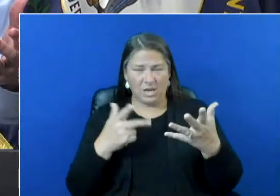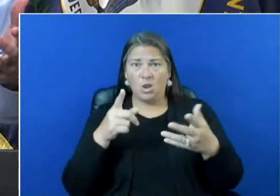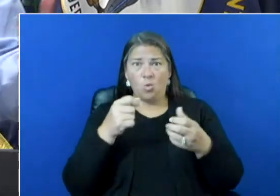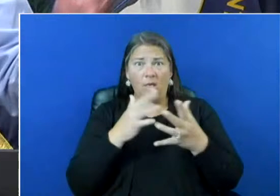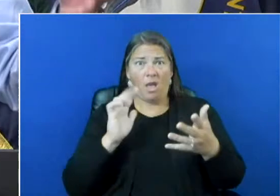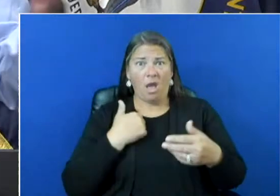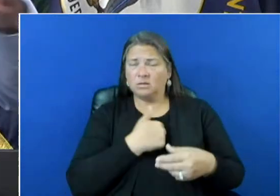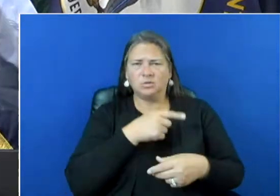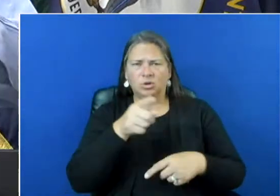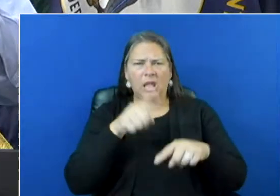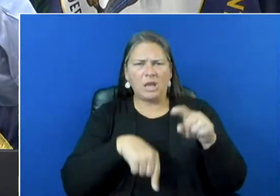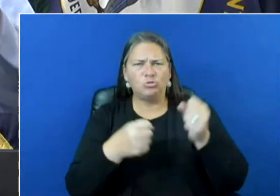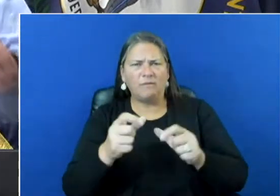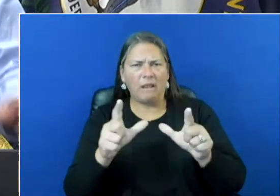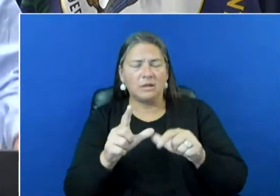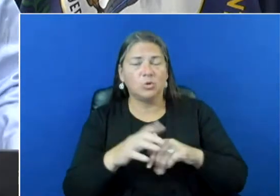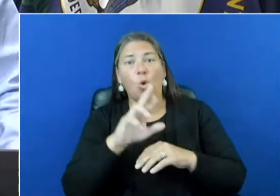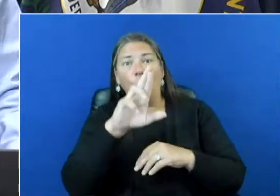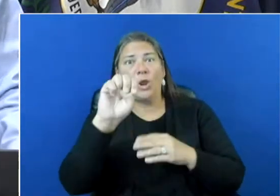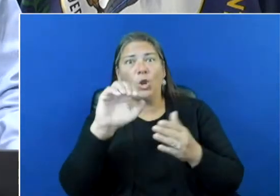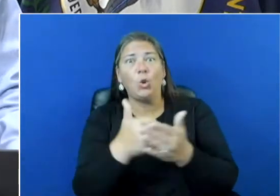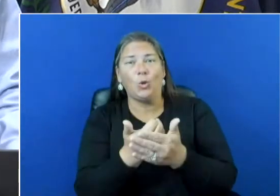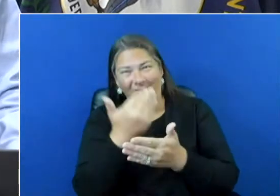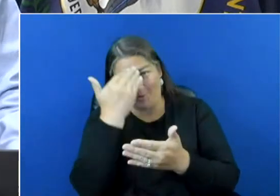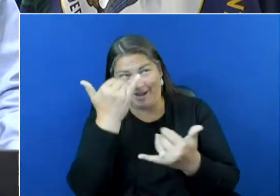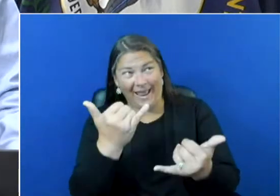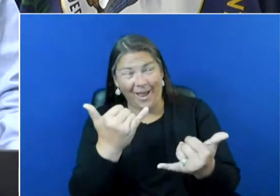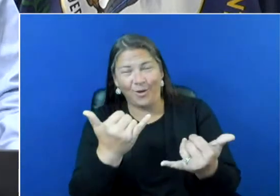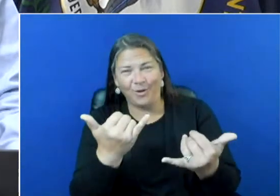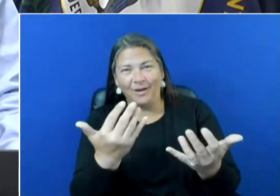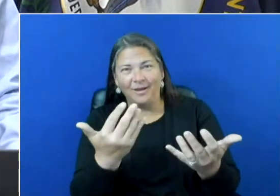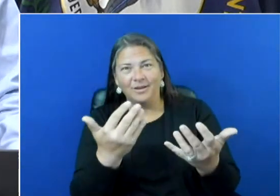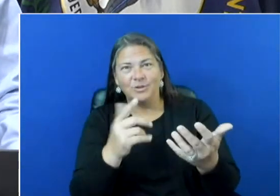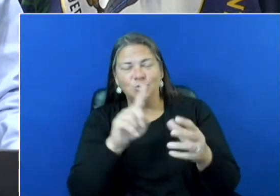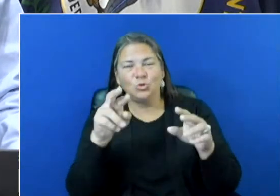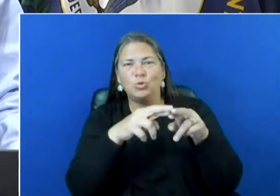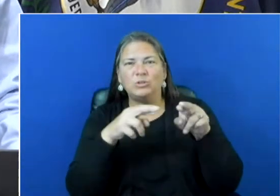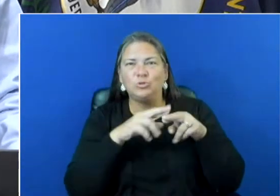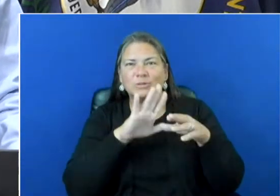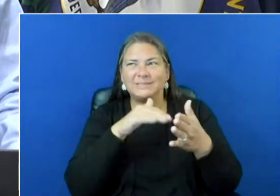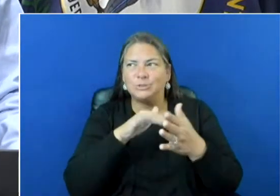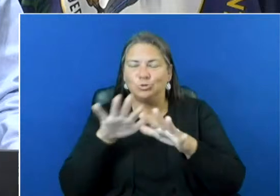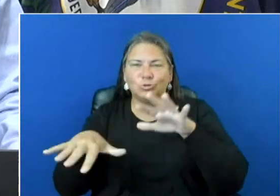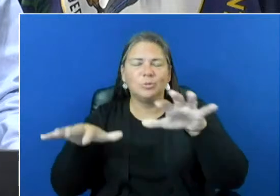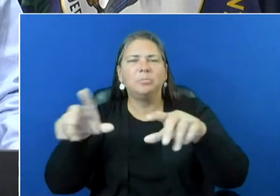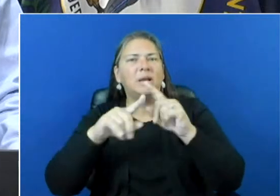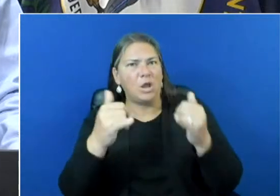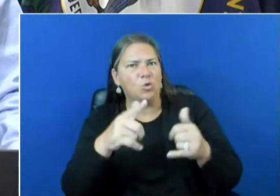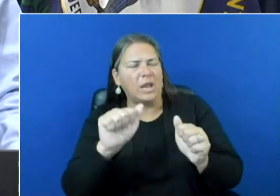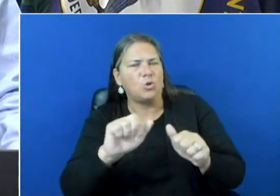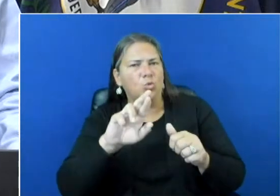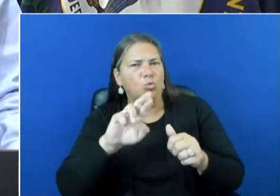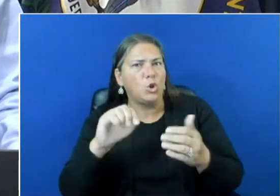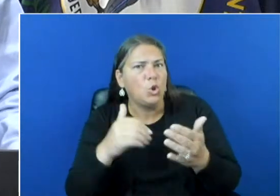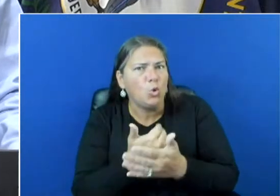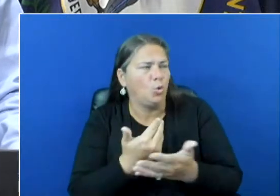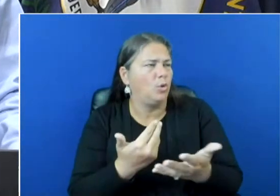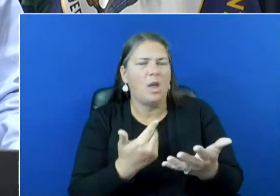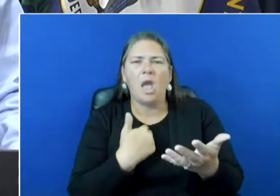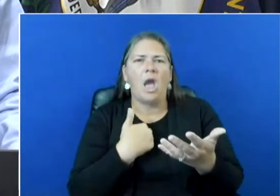or renew one now that those are being moved to regional centers. So many things, and I'm committed not to shutting down any